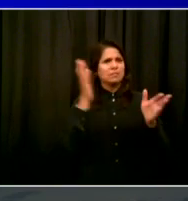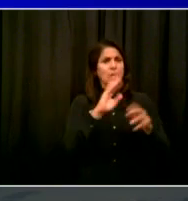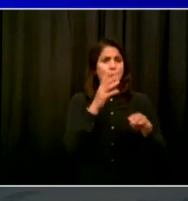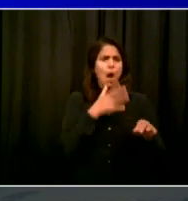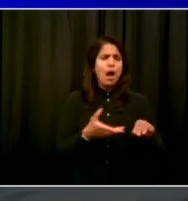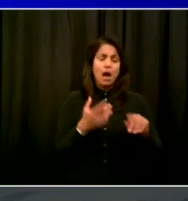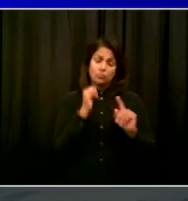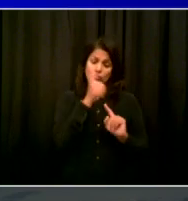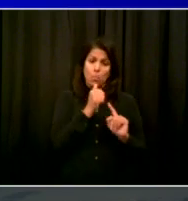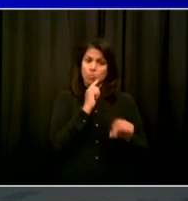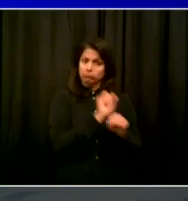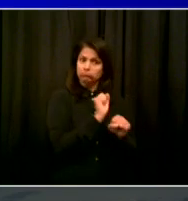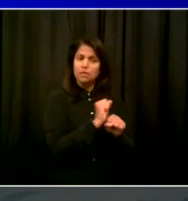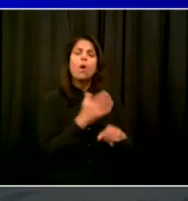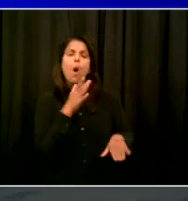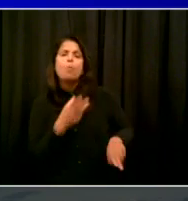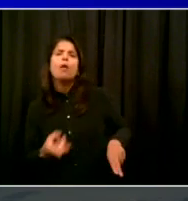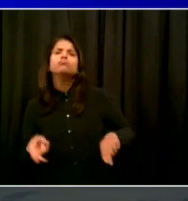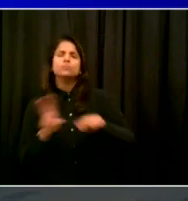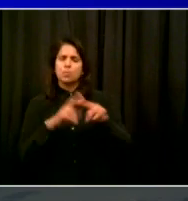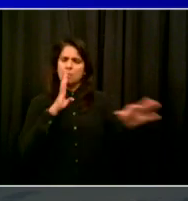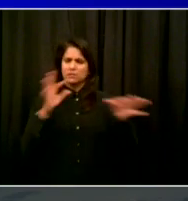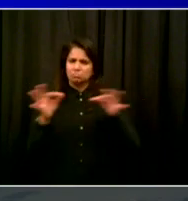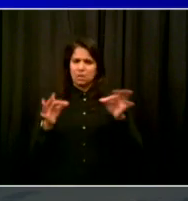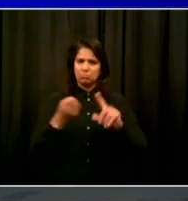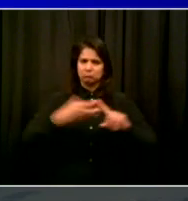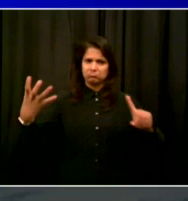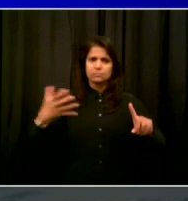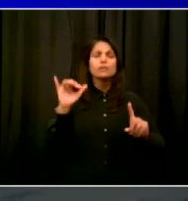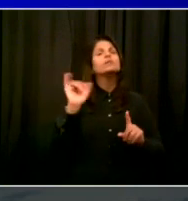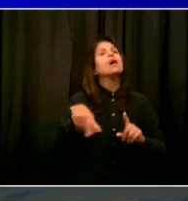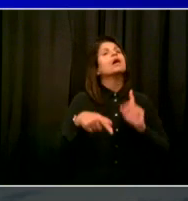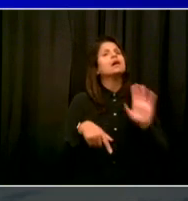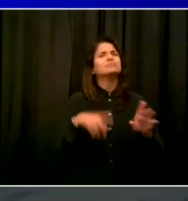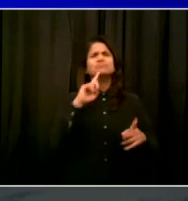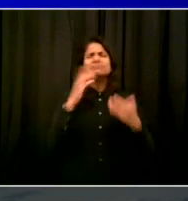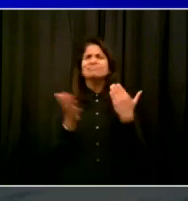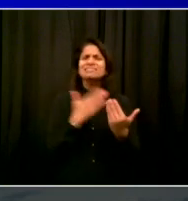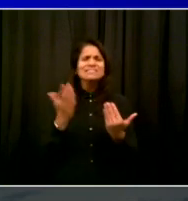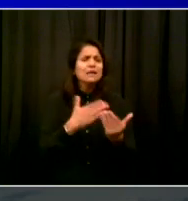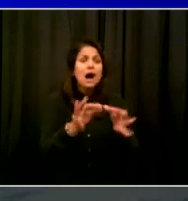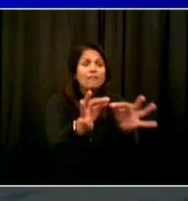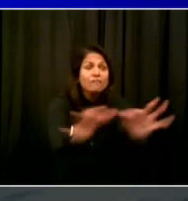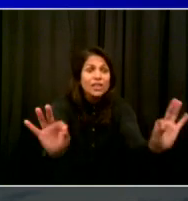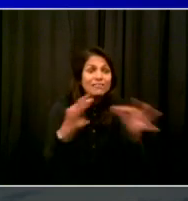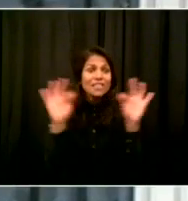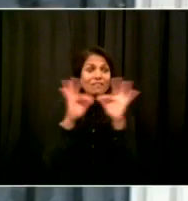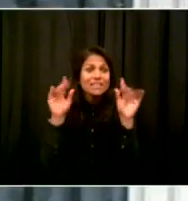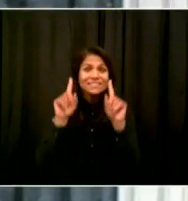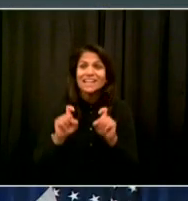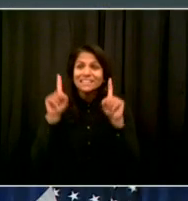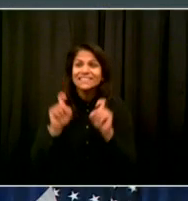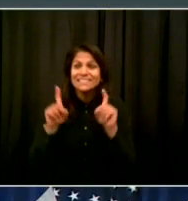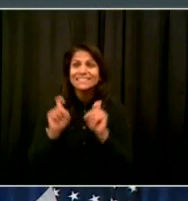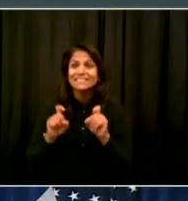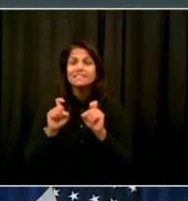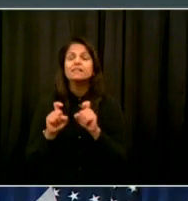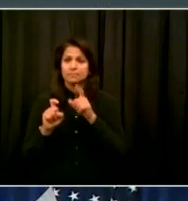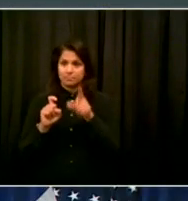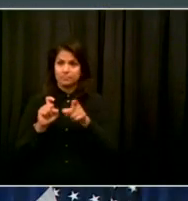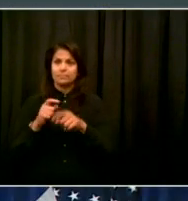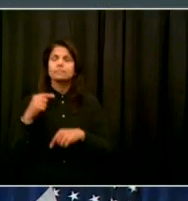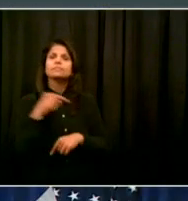fast, easy, and of course, free test. You will help us to win this fight. We'll see you on Tuesday. Thank you so much, Dr. Long.